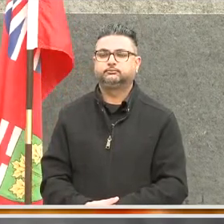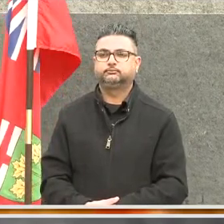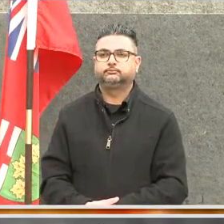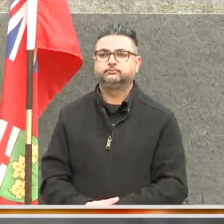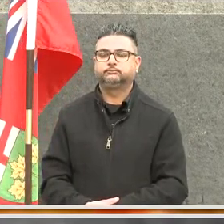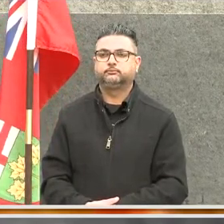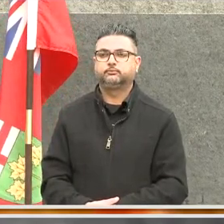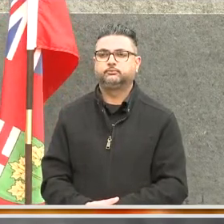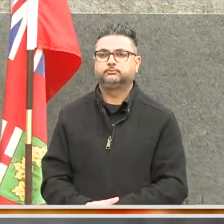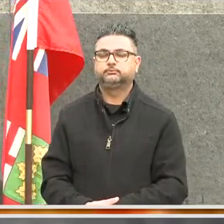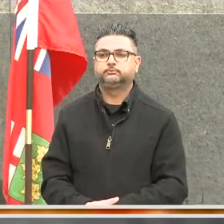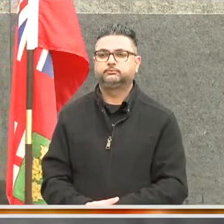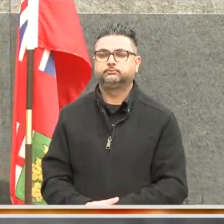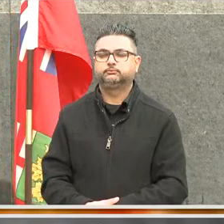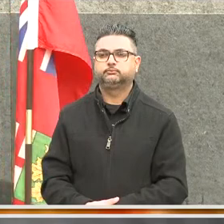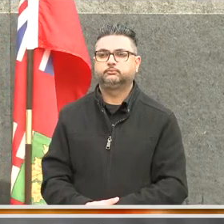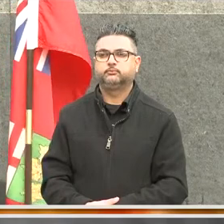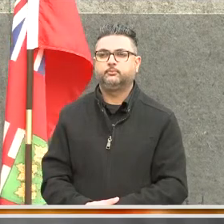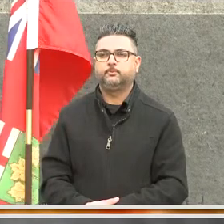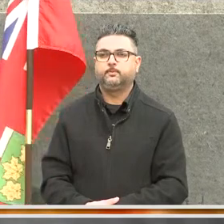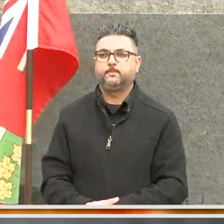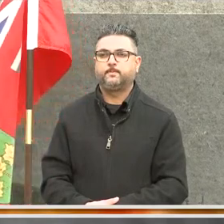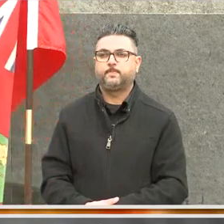le drapeau canadien.